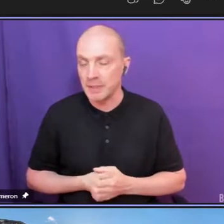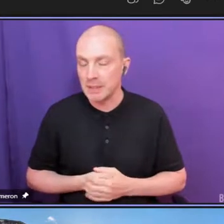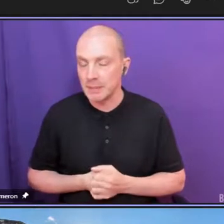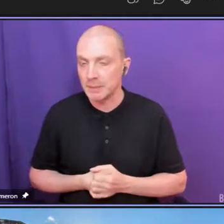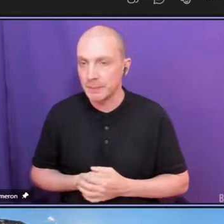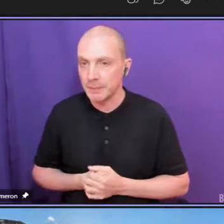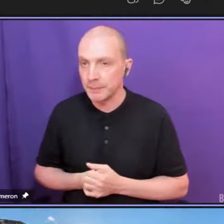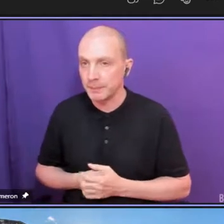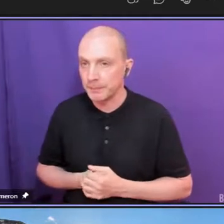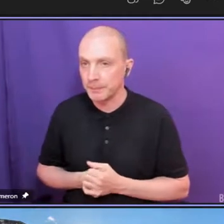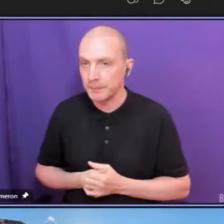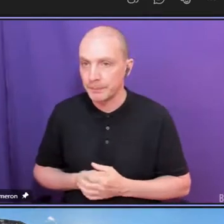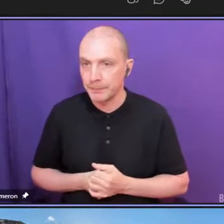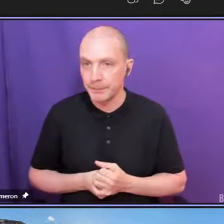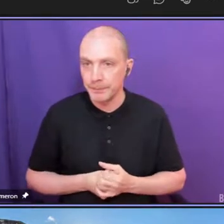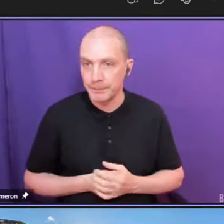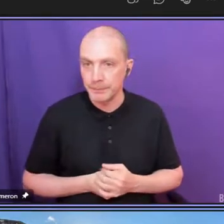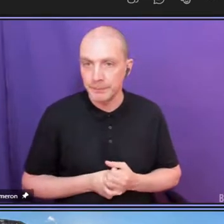that I think we face.